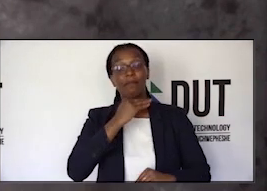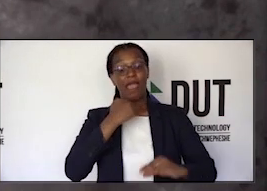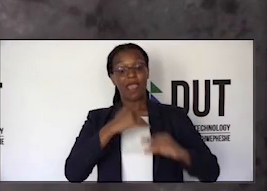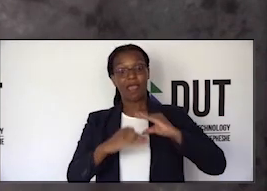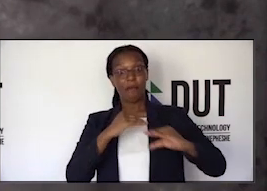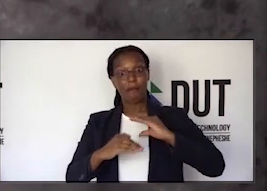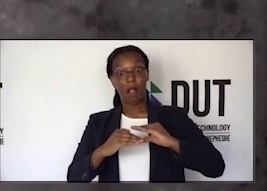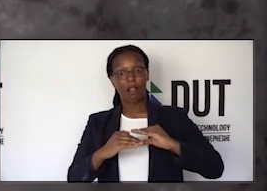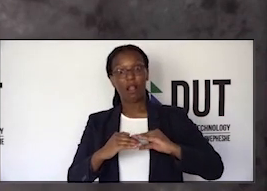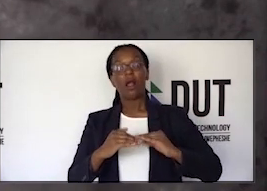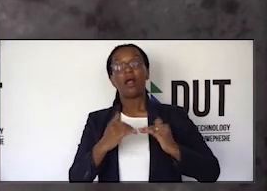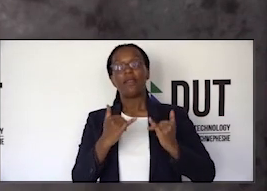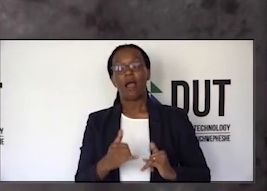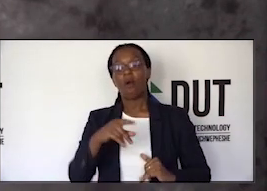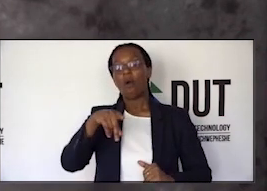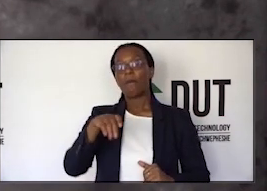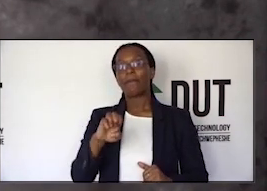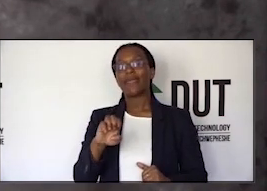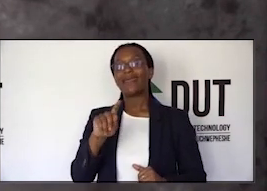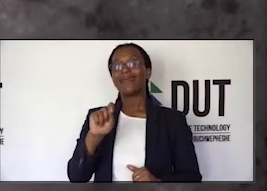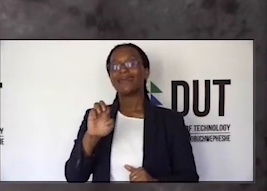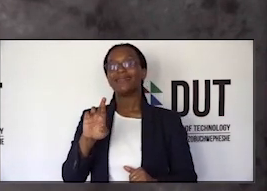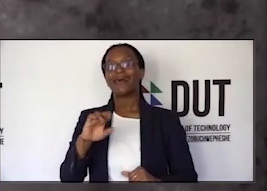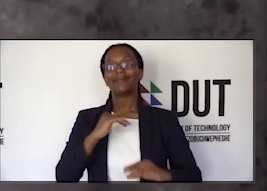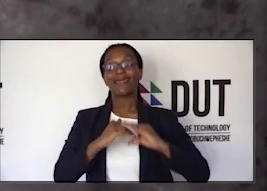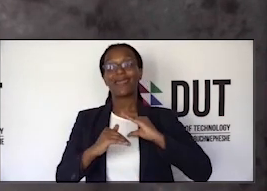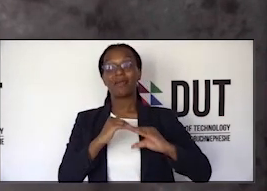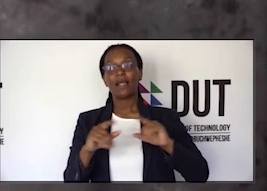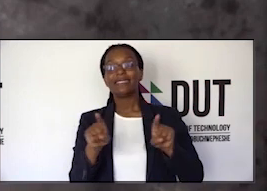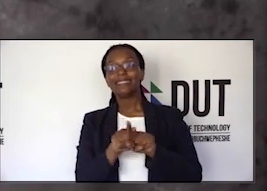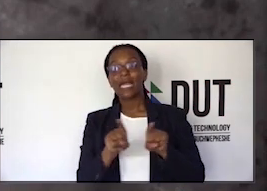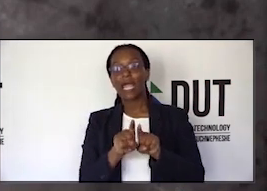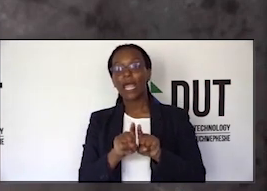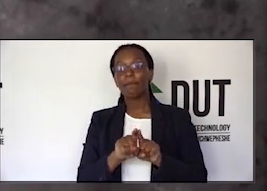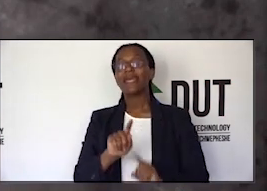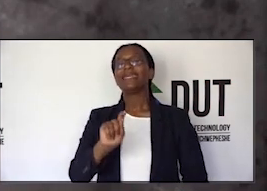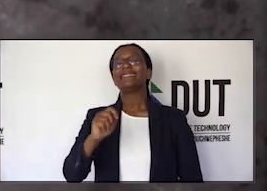mzwandileke@dut.ac.za. And Peter's email is